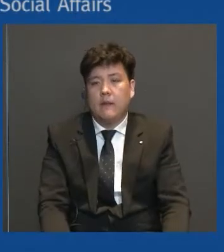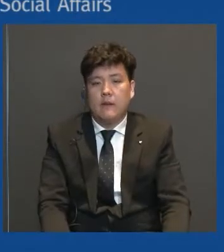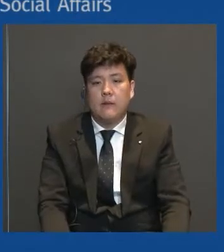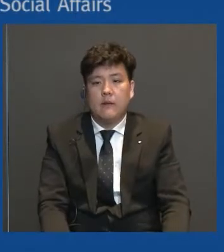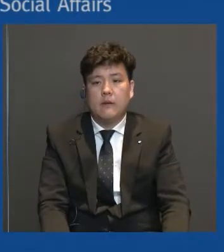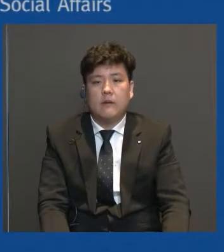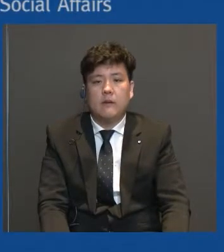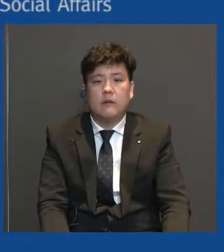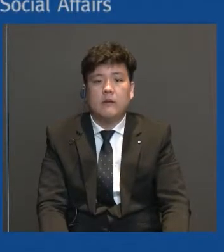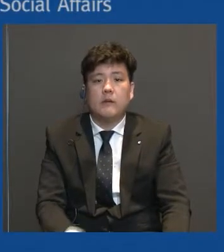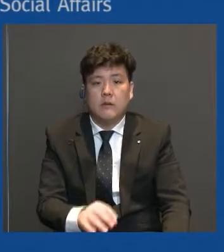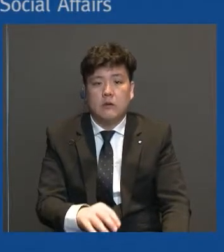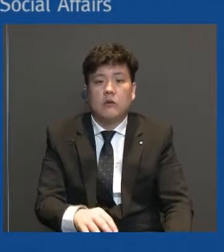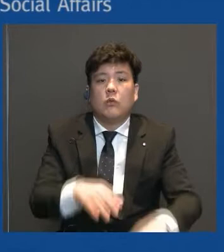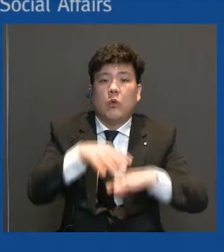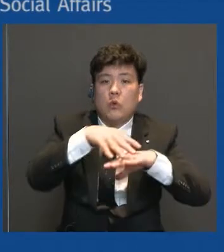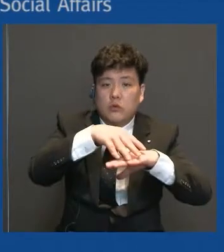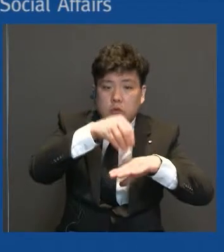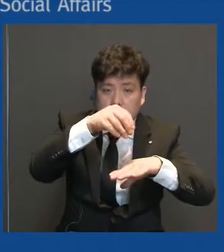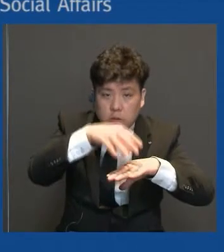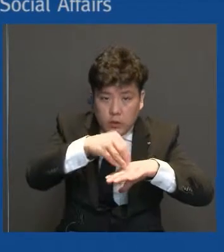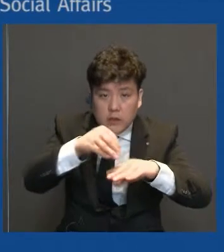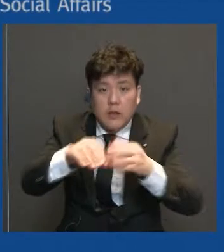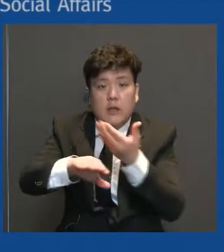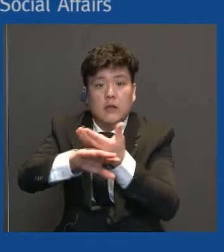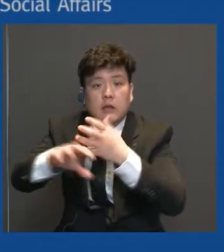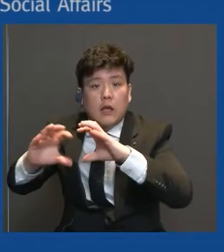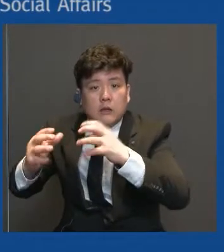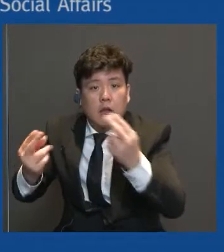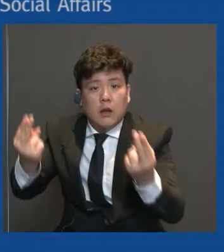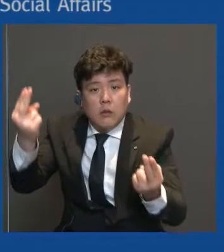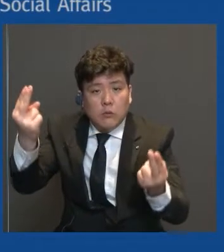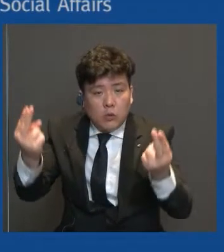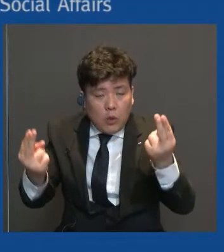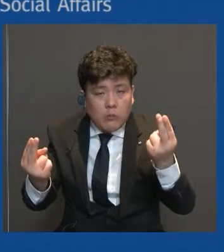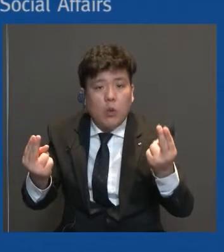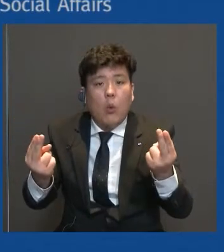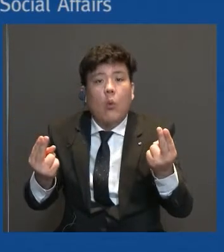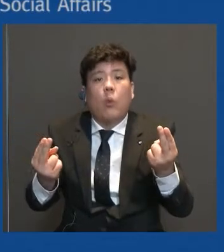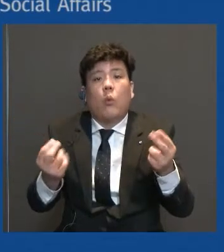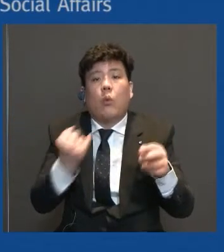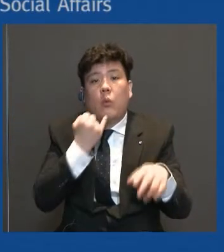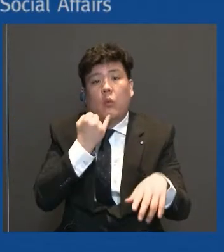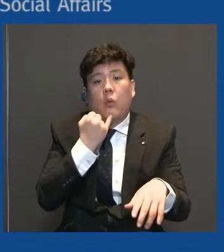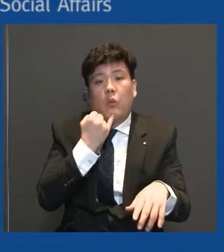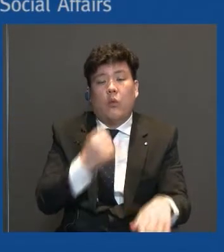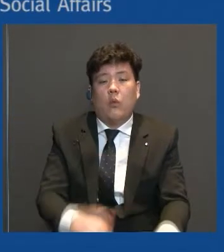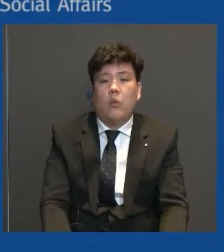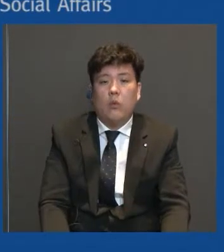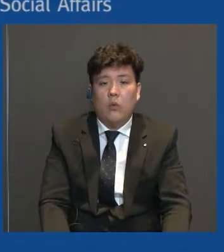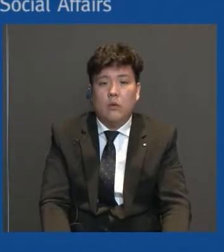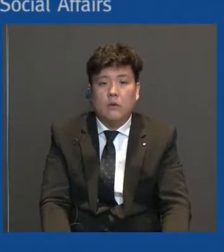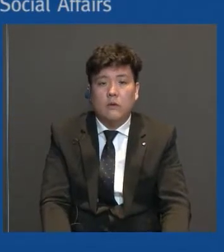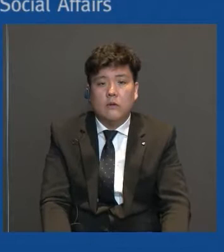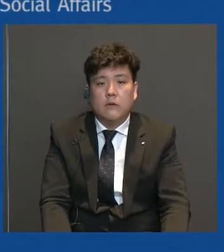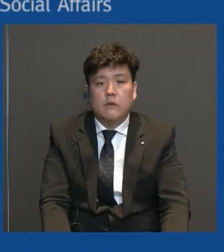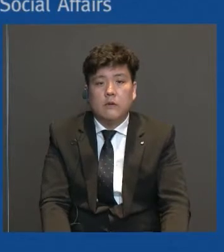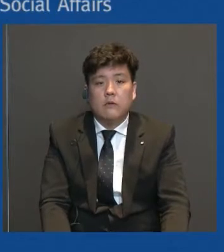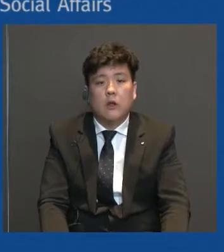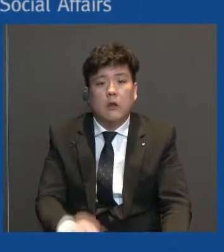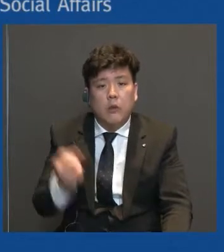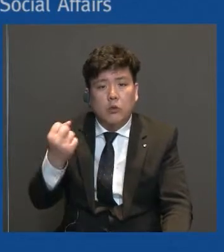Finally, the presence of ageism and age discrimination have become more evident by the